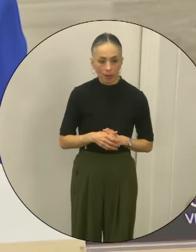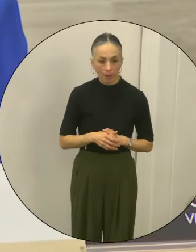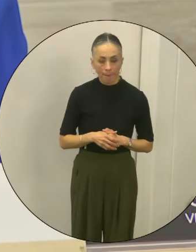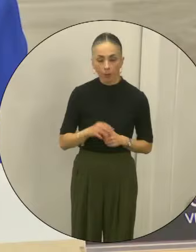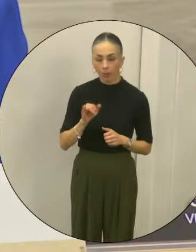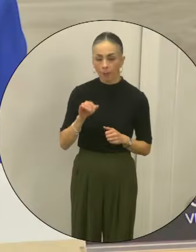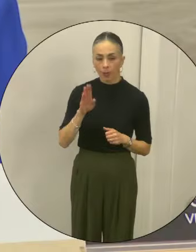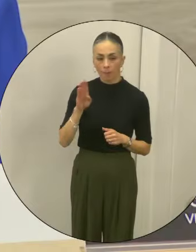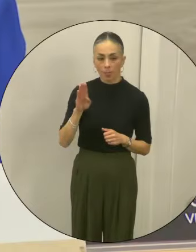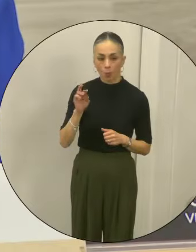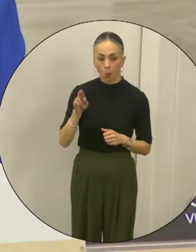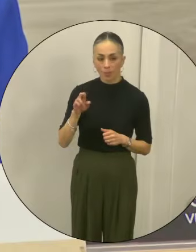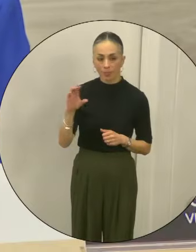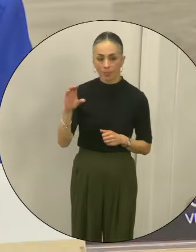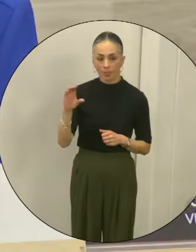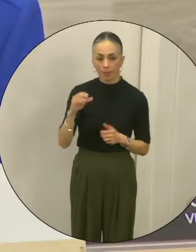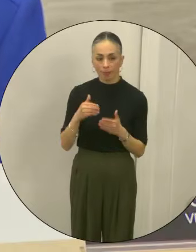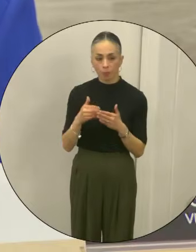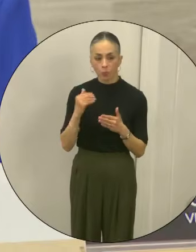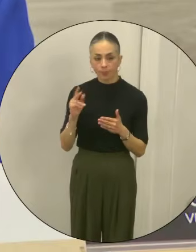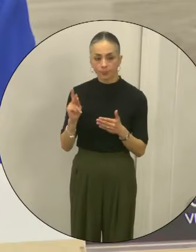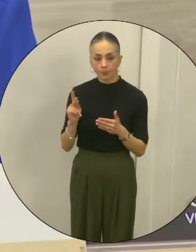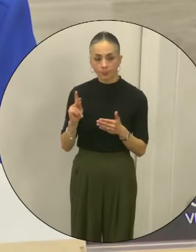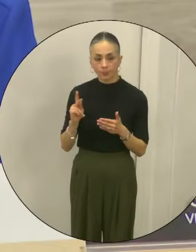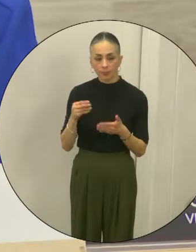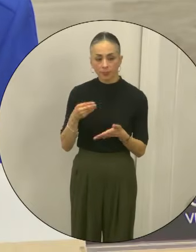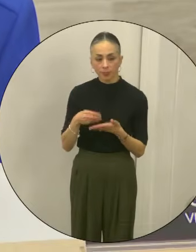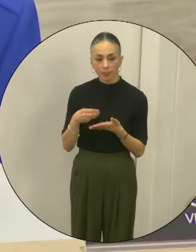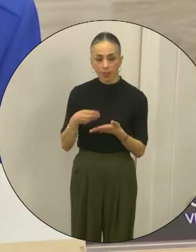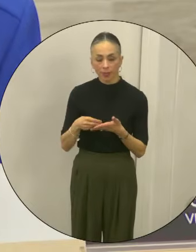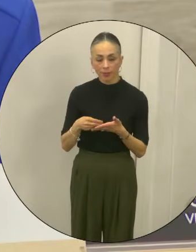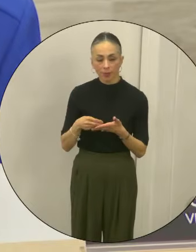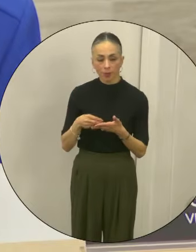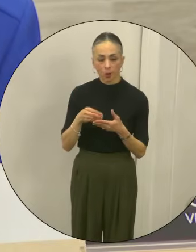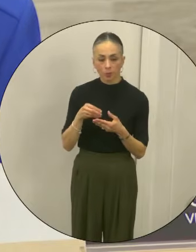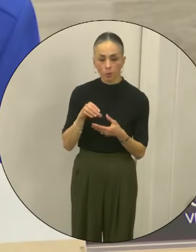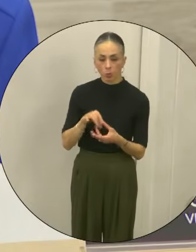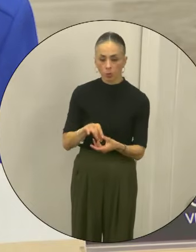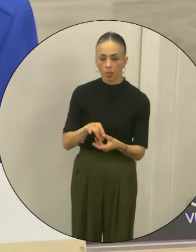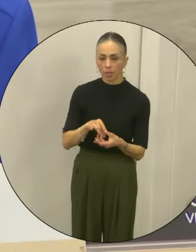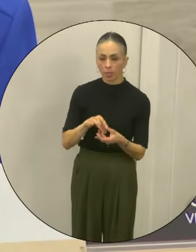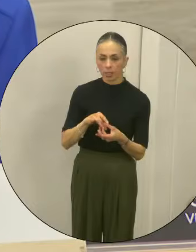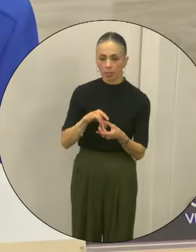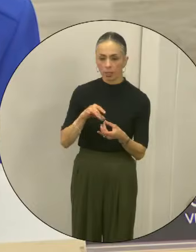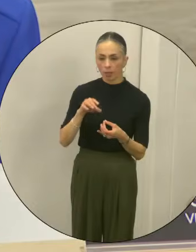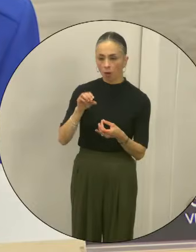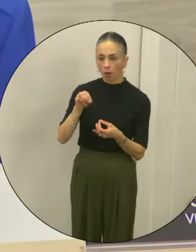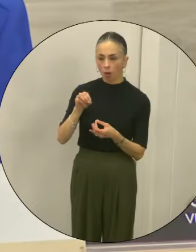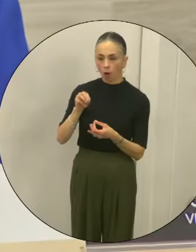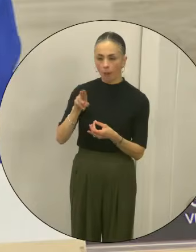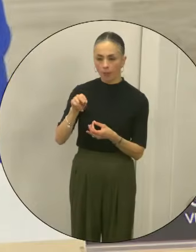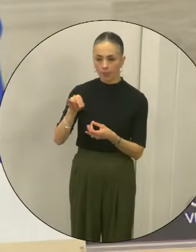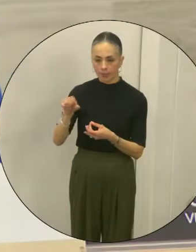B or a C in the pre-K funding, almost to the omnibus bill that the president was talking about?